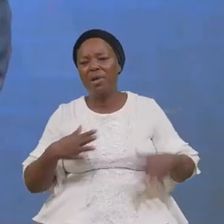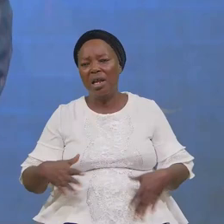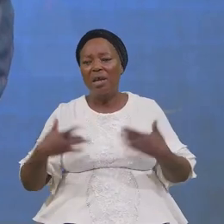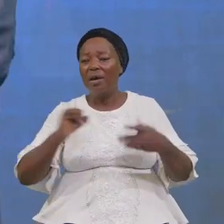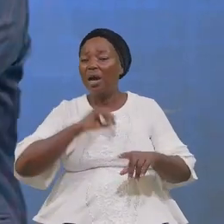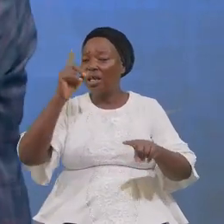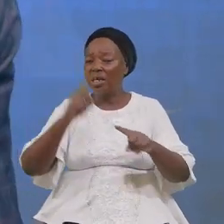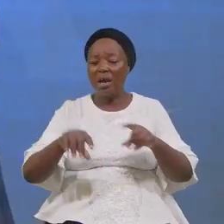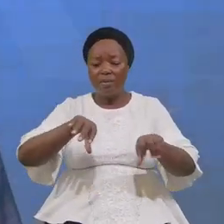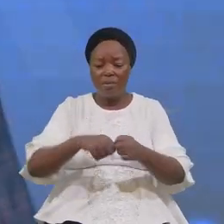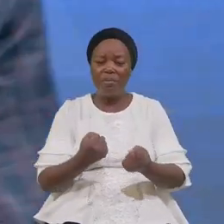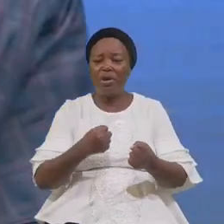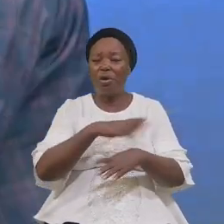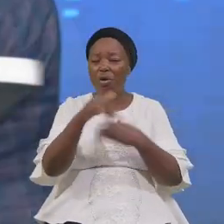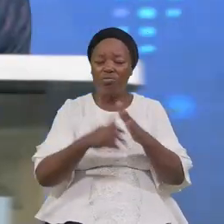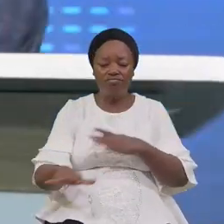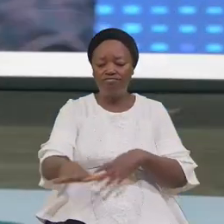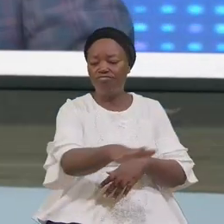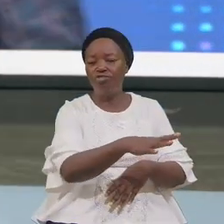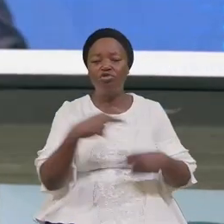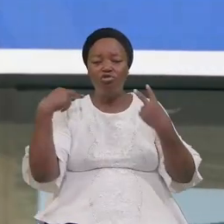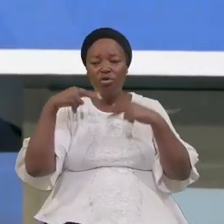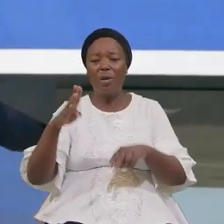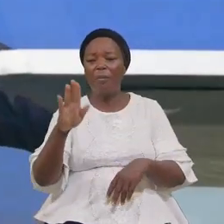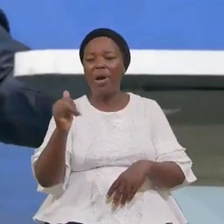cannot break all those yokes by